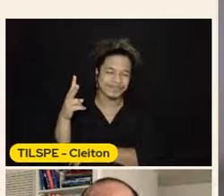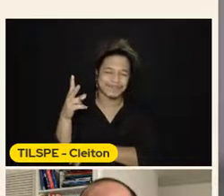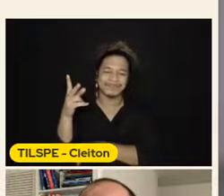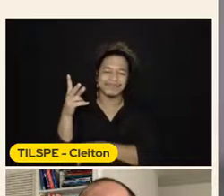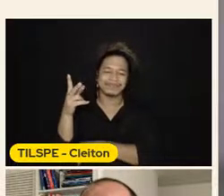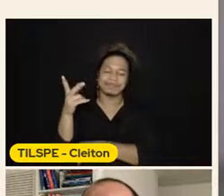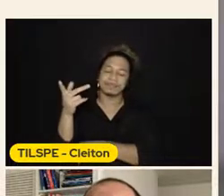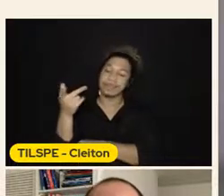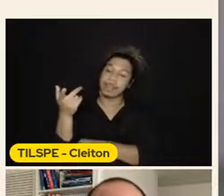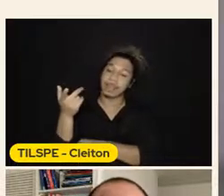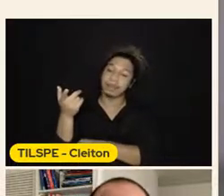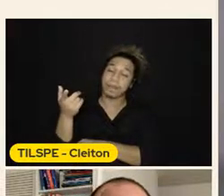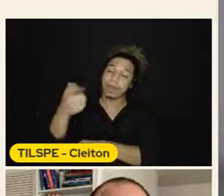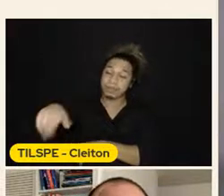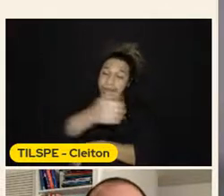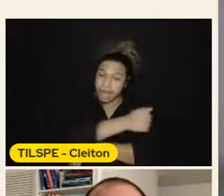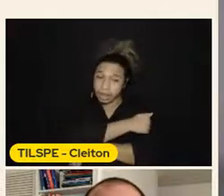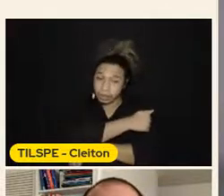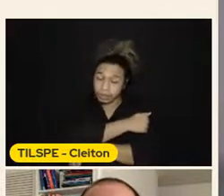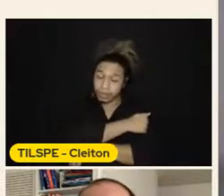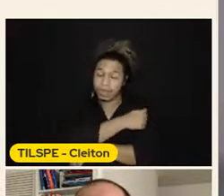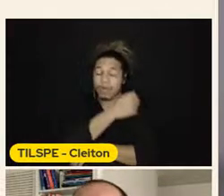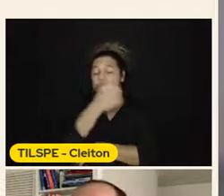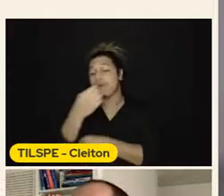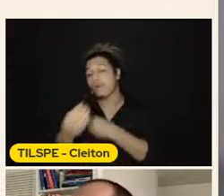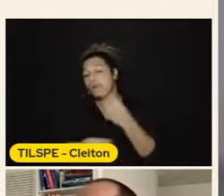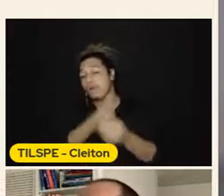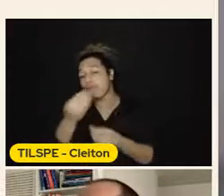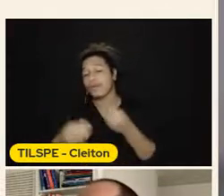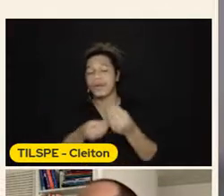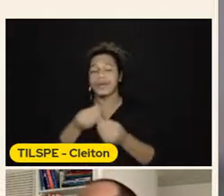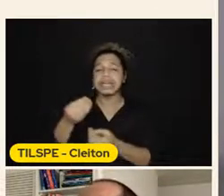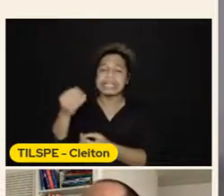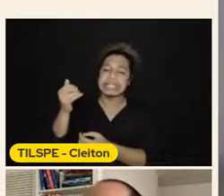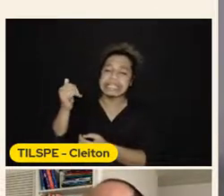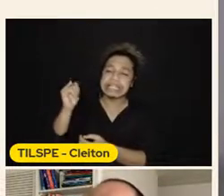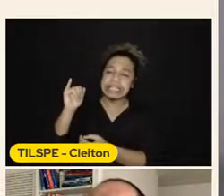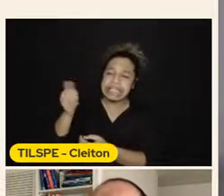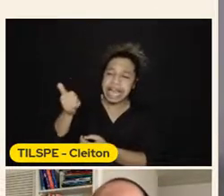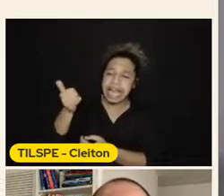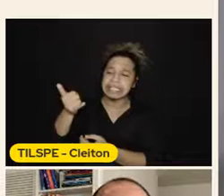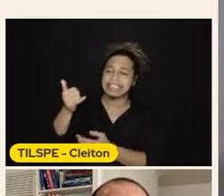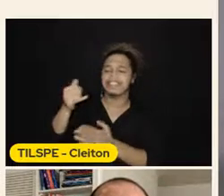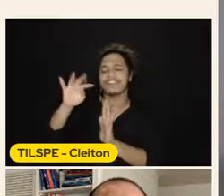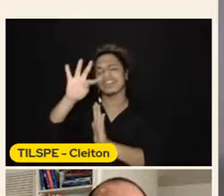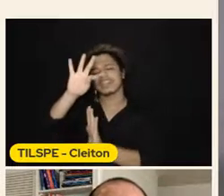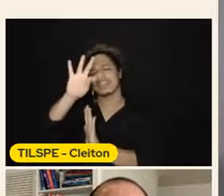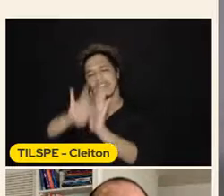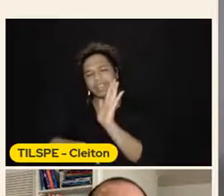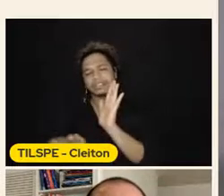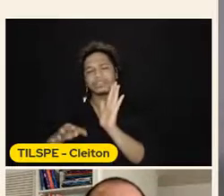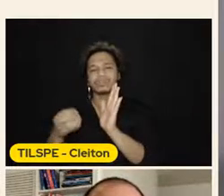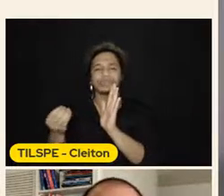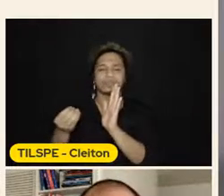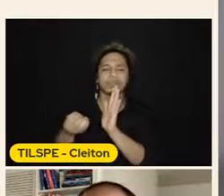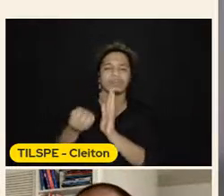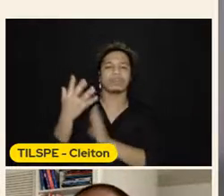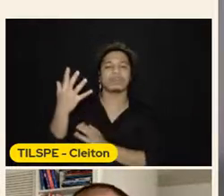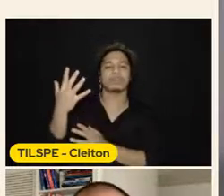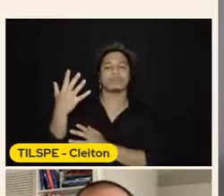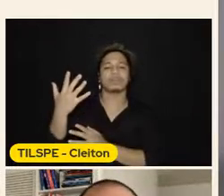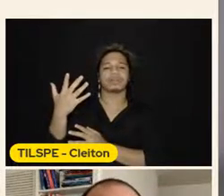students how to construct narratives and how to use these cause and effect conjunctions